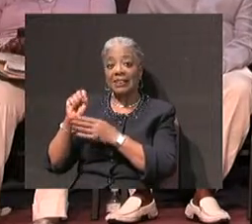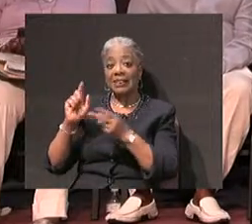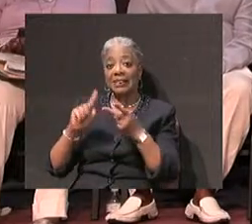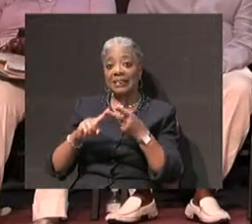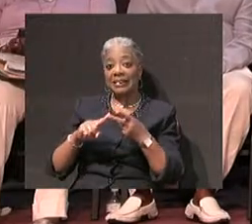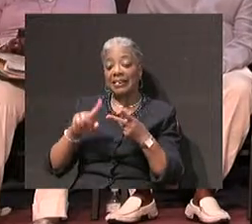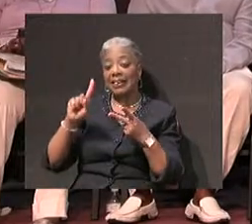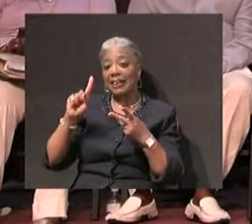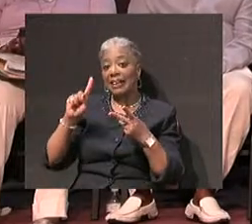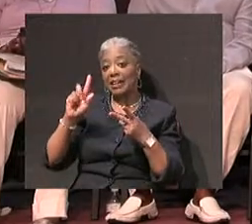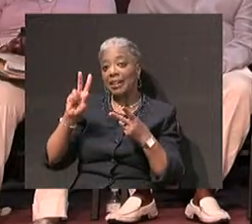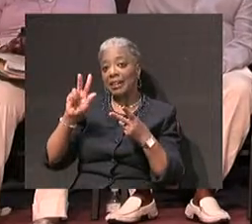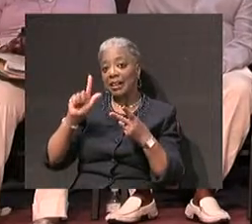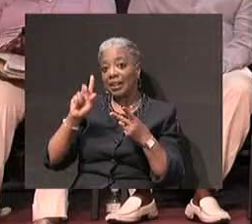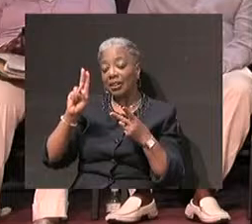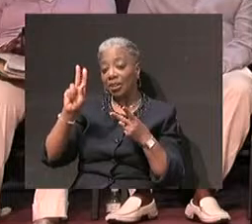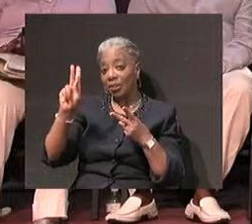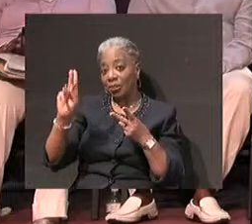the village